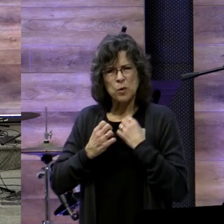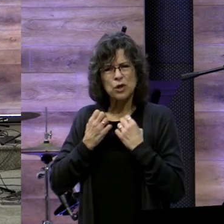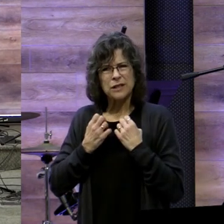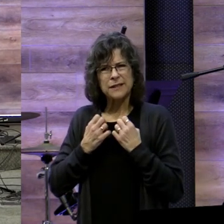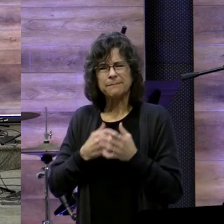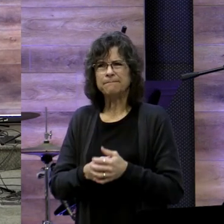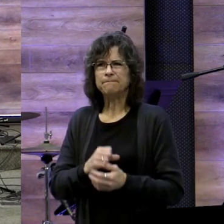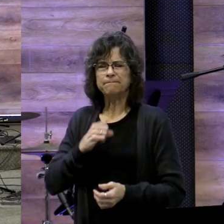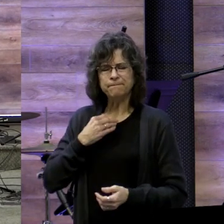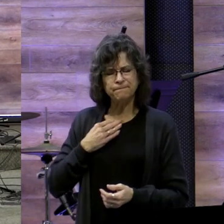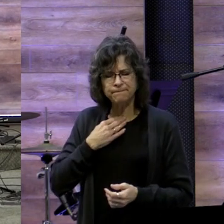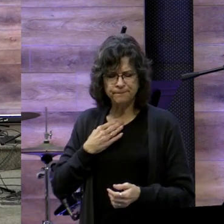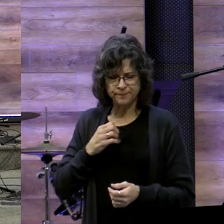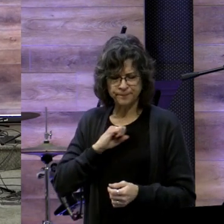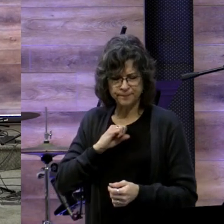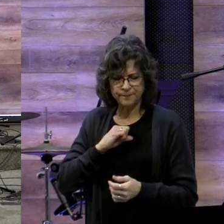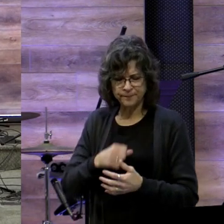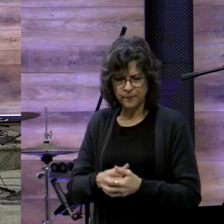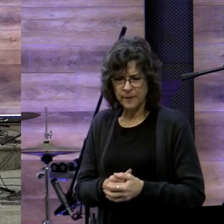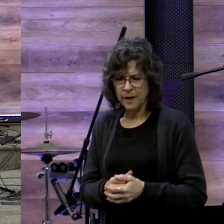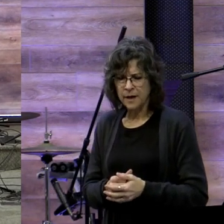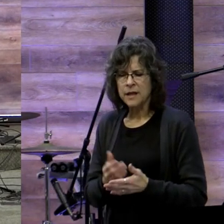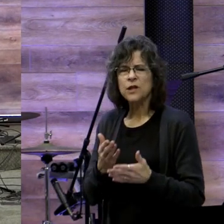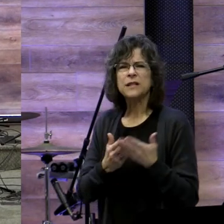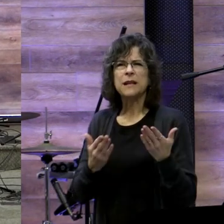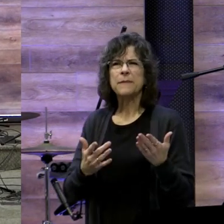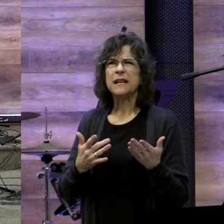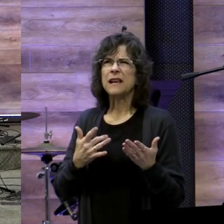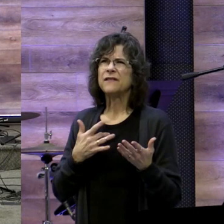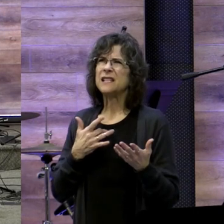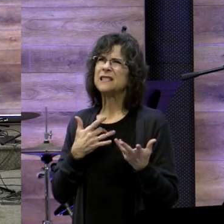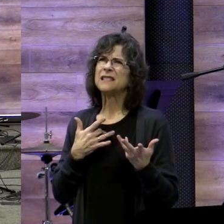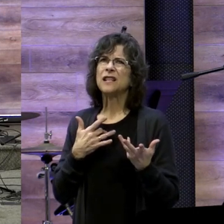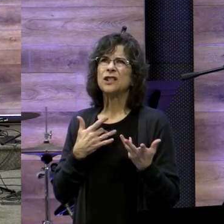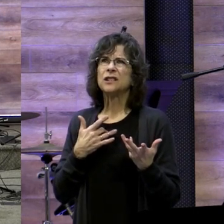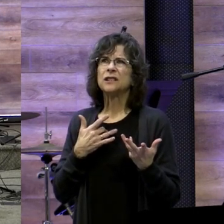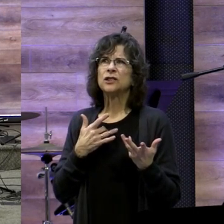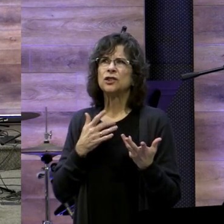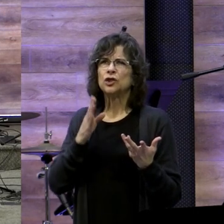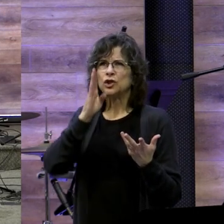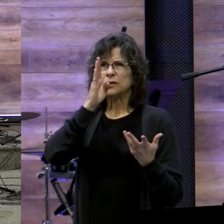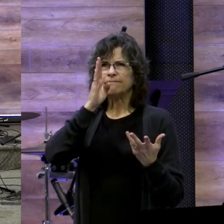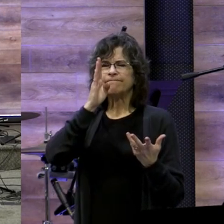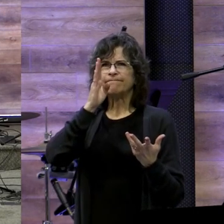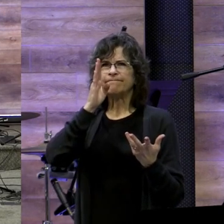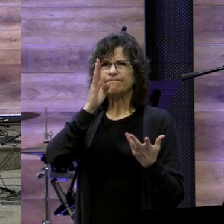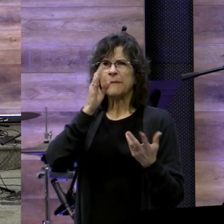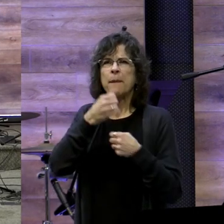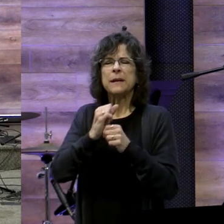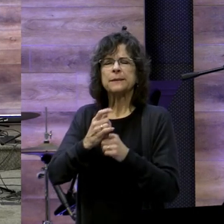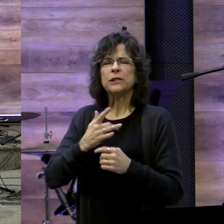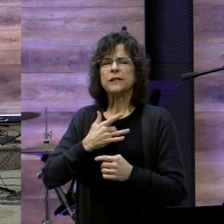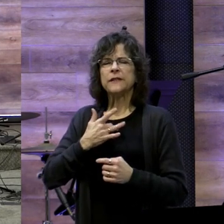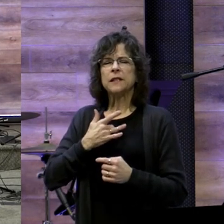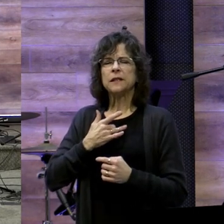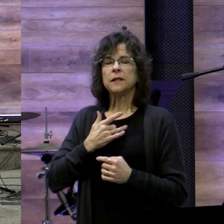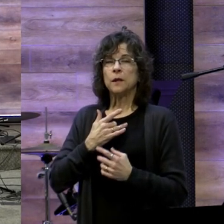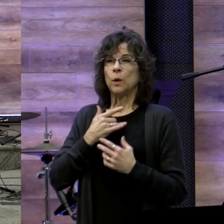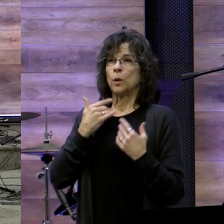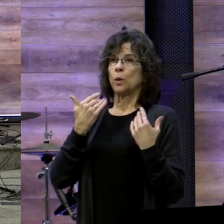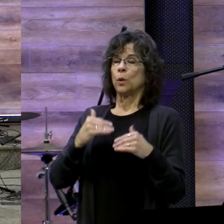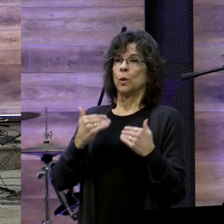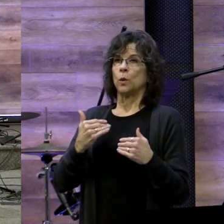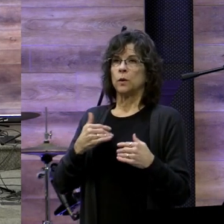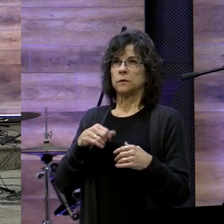See, there's something that I find so sobering about a funeral. Something that you don't get